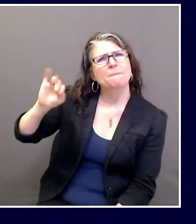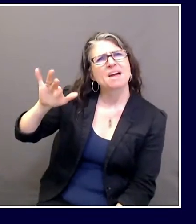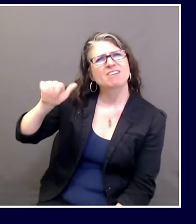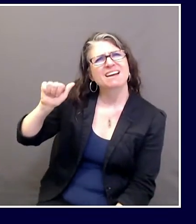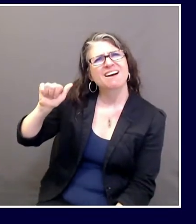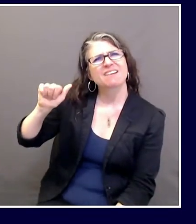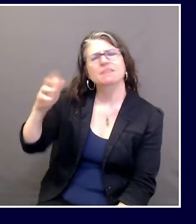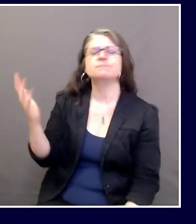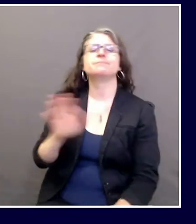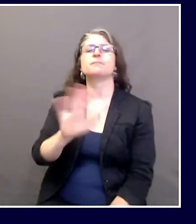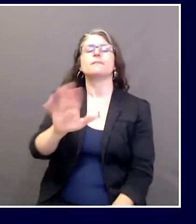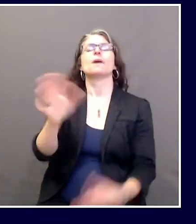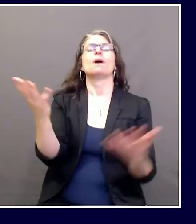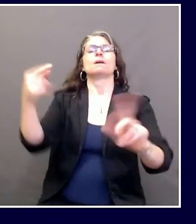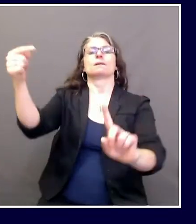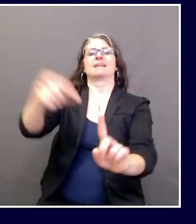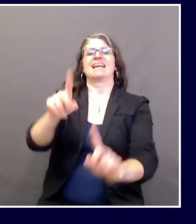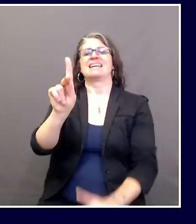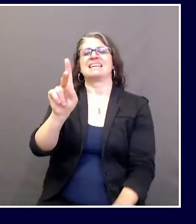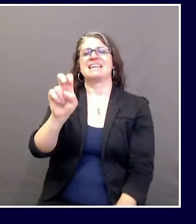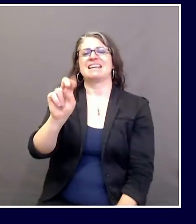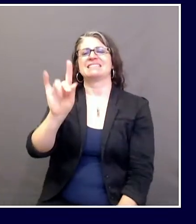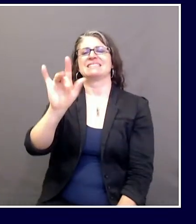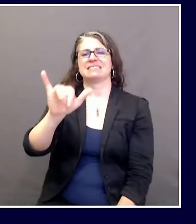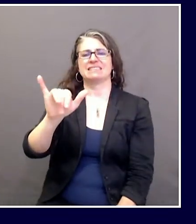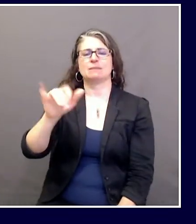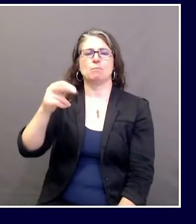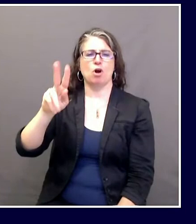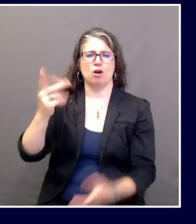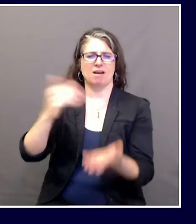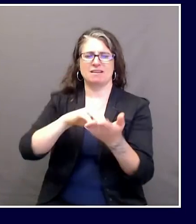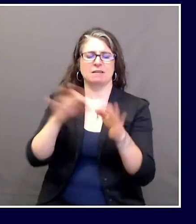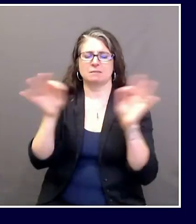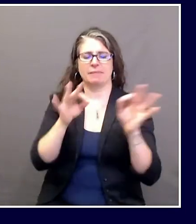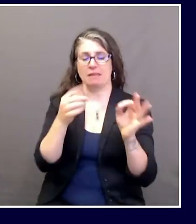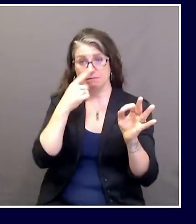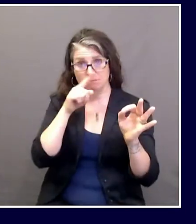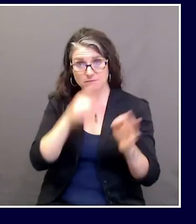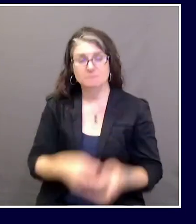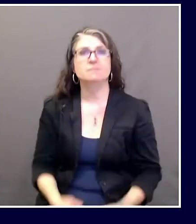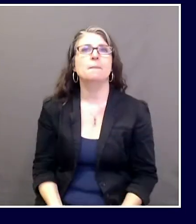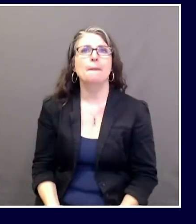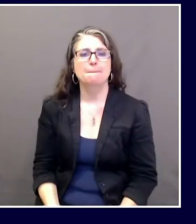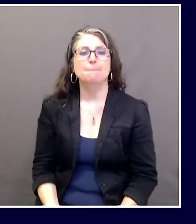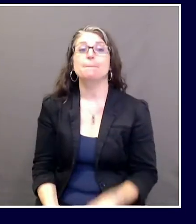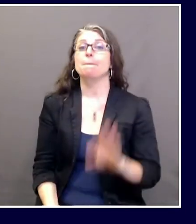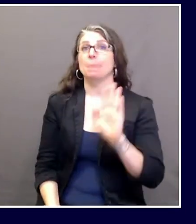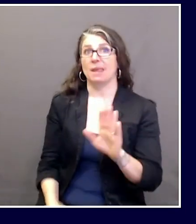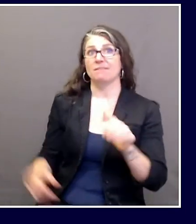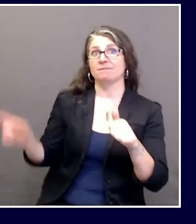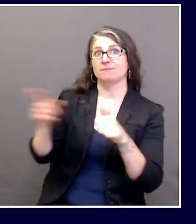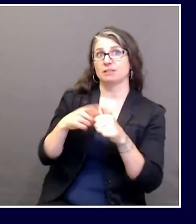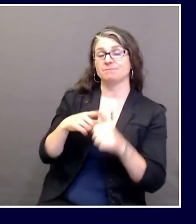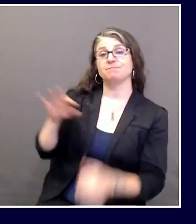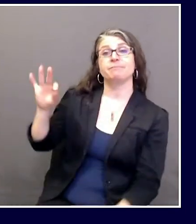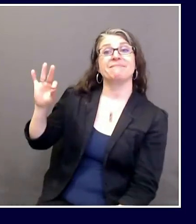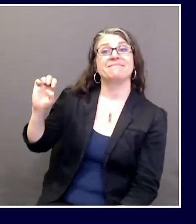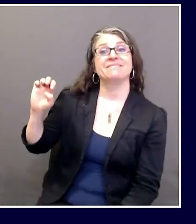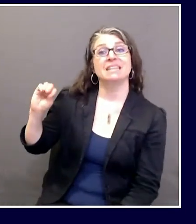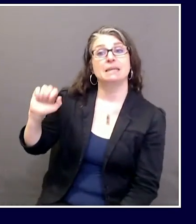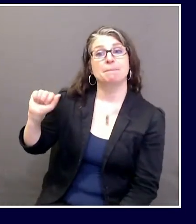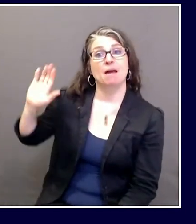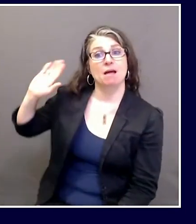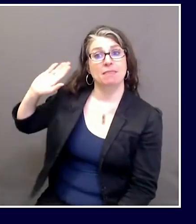more details. Sure. So I was referring to the FEMA mobile unit that will be rerouted